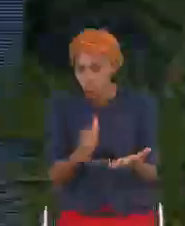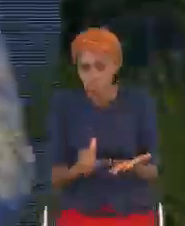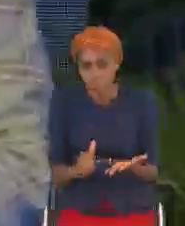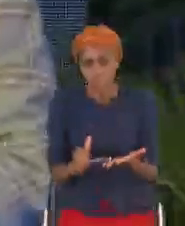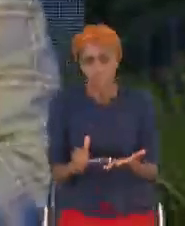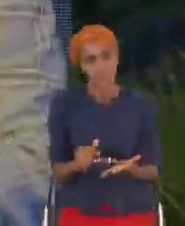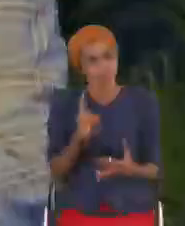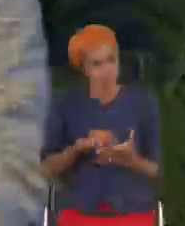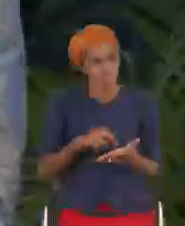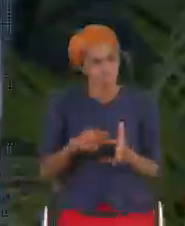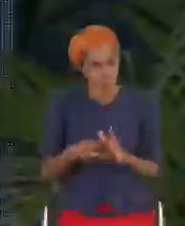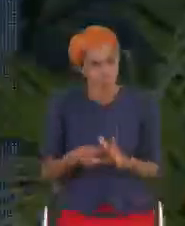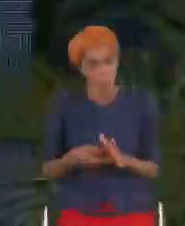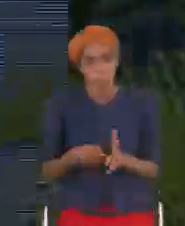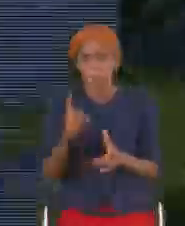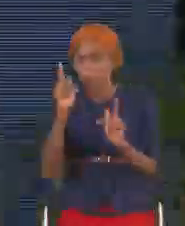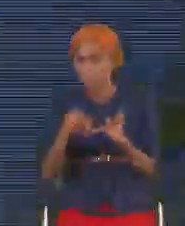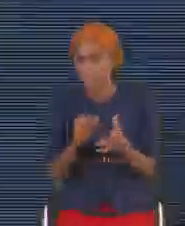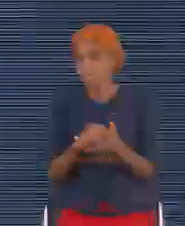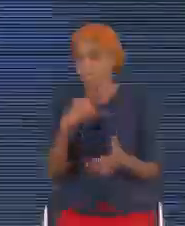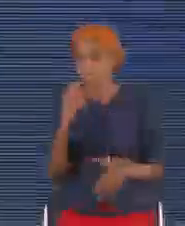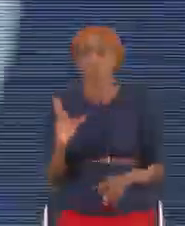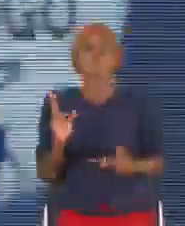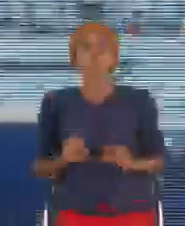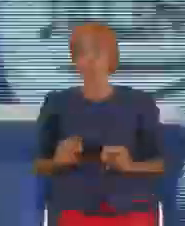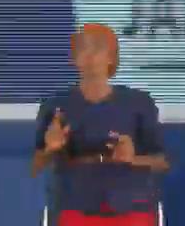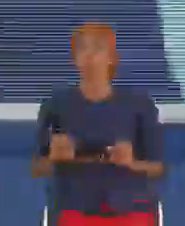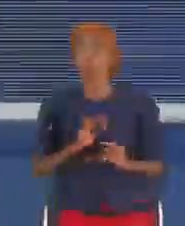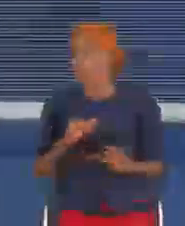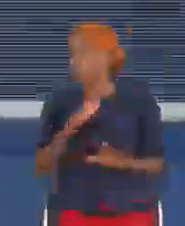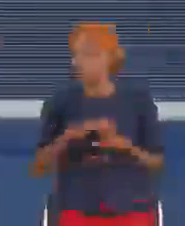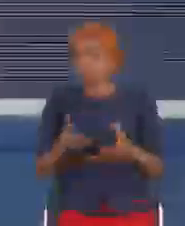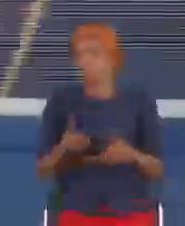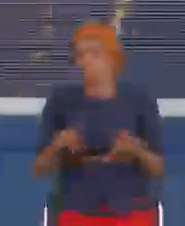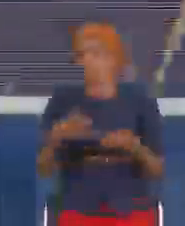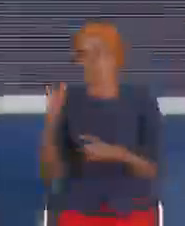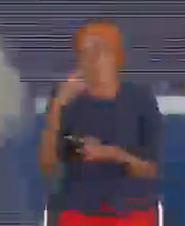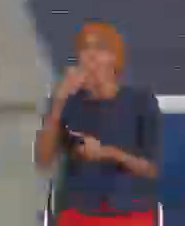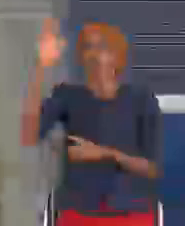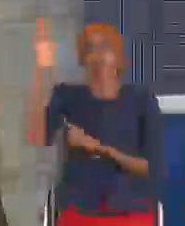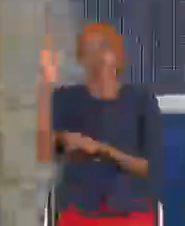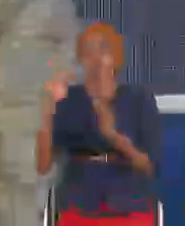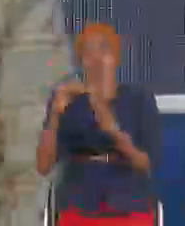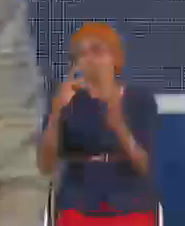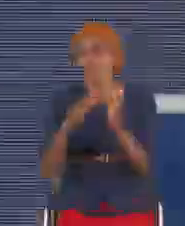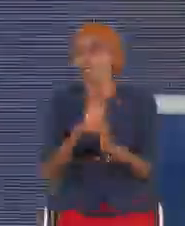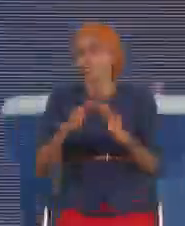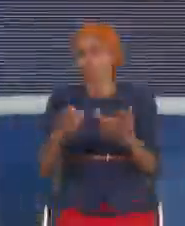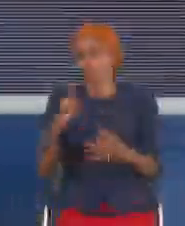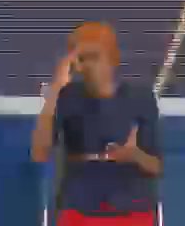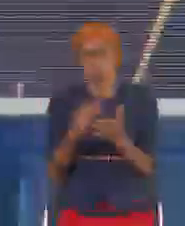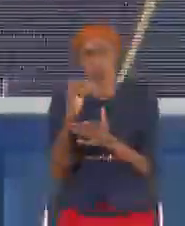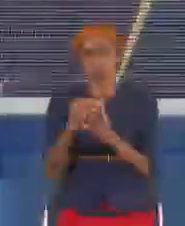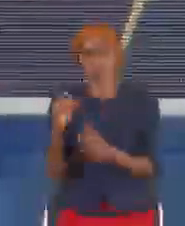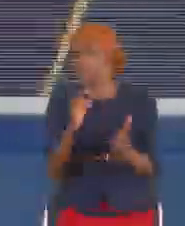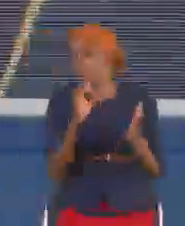what does that mean? The one that says, I don't want to give my loyalty to Christ. I don't want to trust in Christ. I don't want to lean